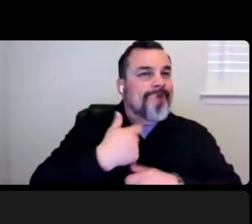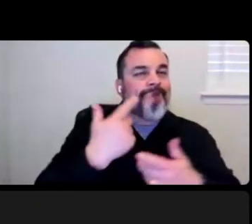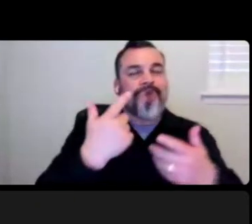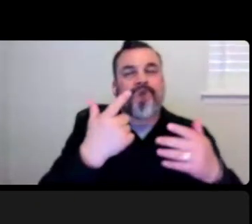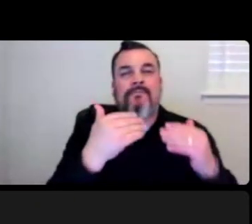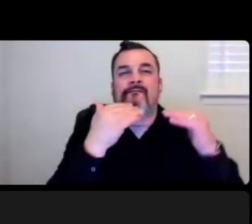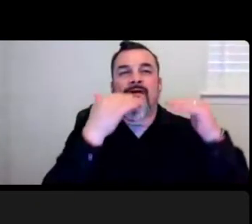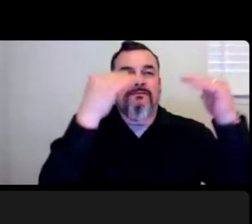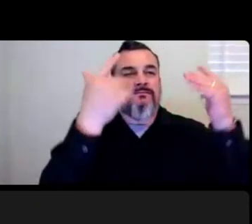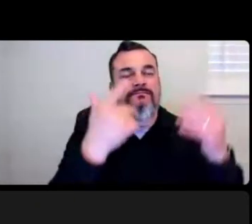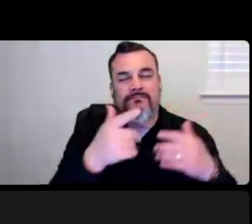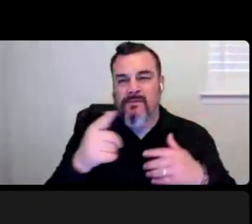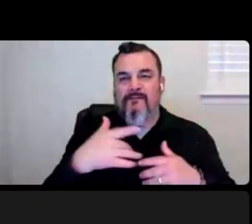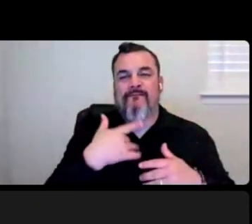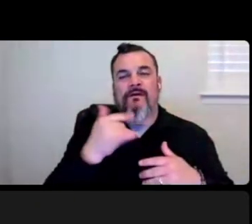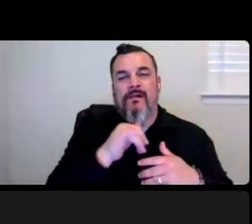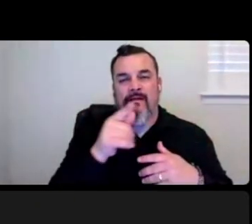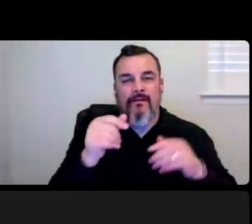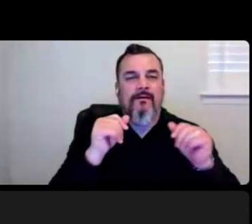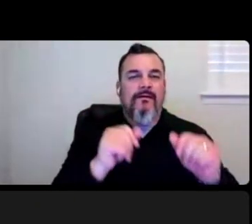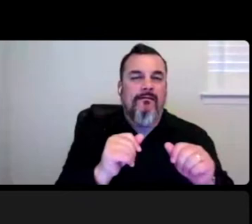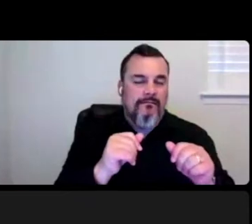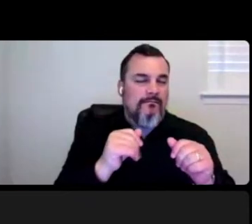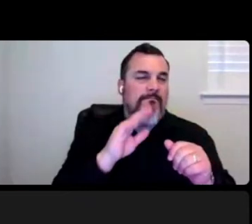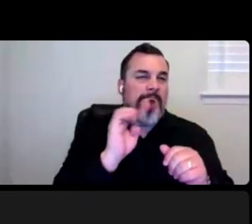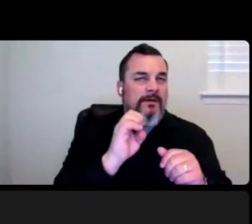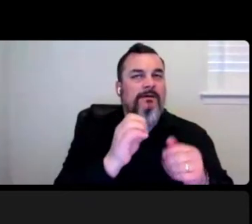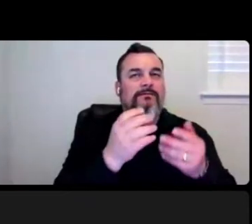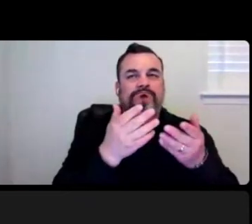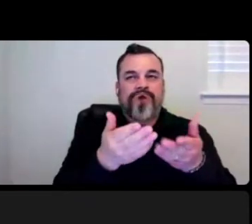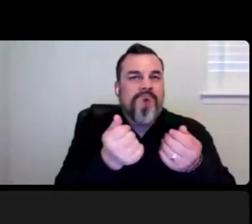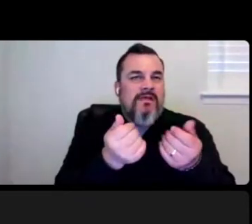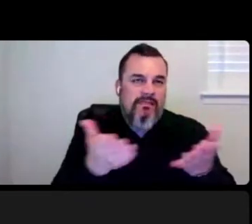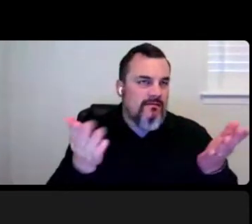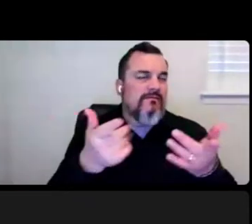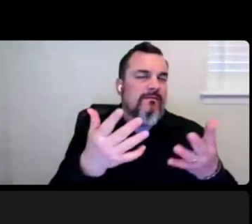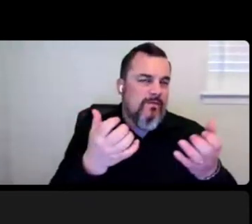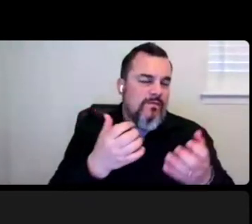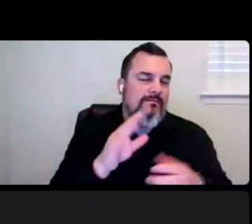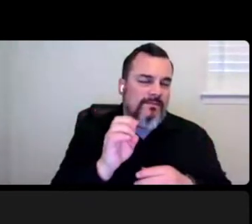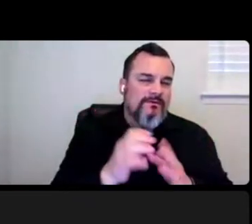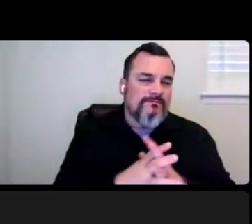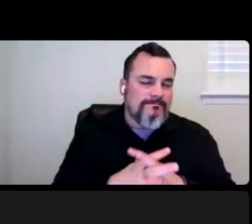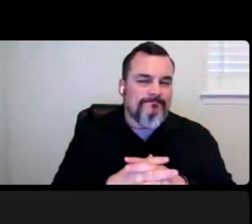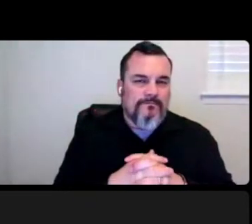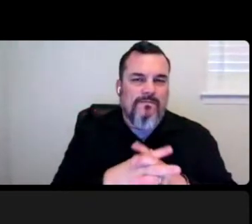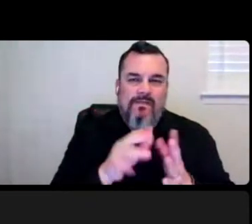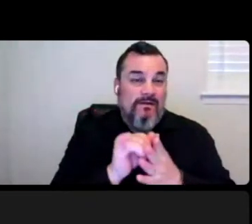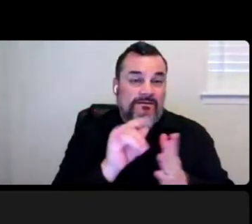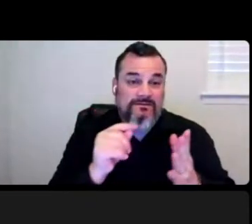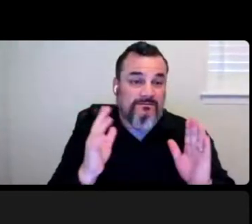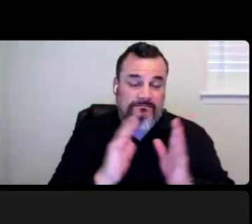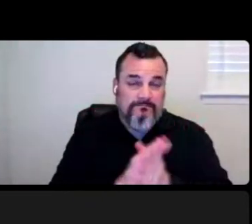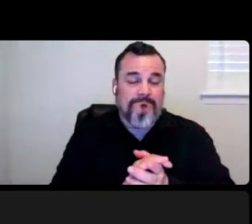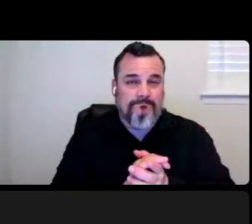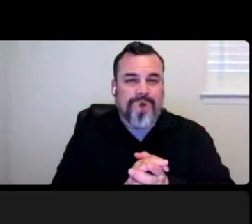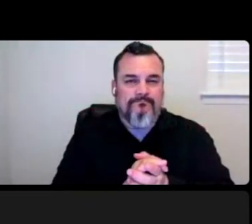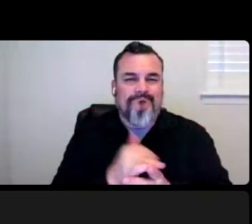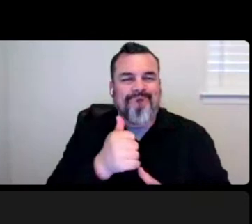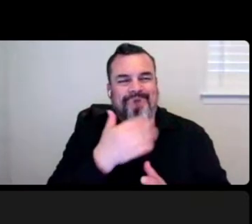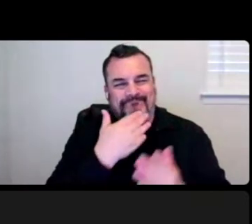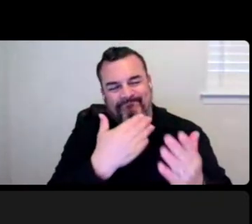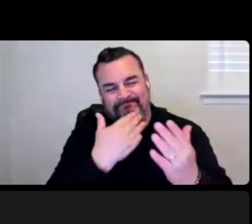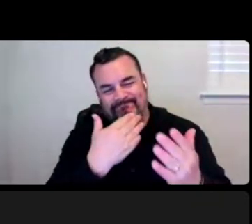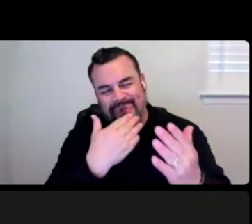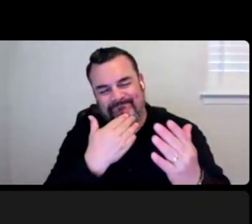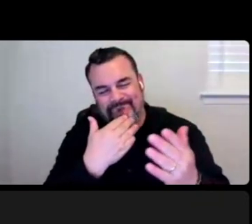advancing, that they feel like they can be anything that they want to be. That's it. Thank you, Dan. Thank you very